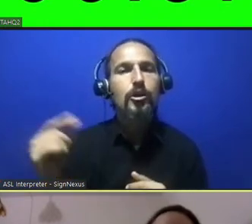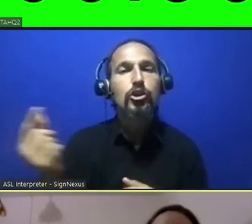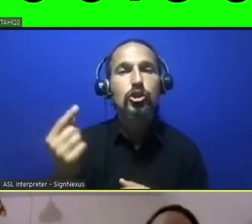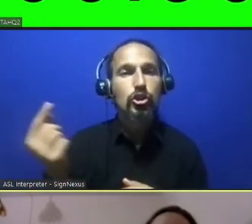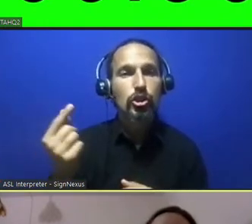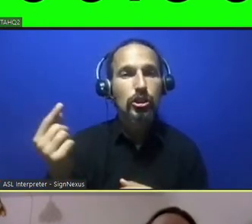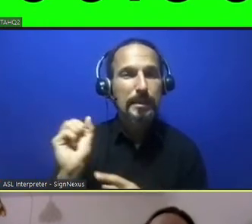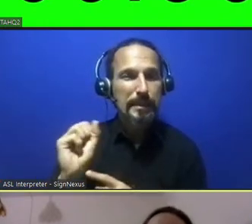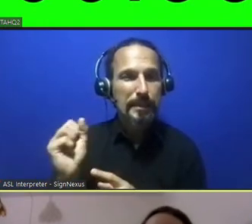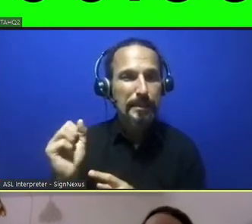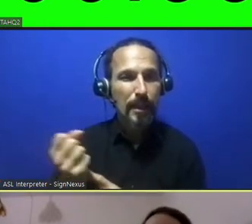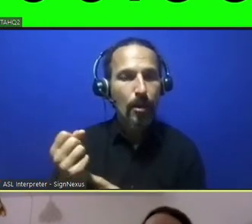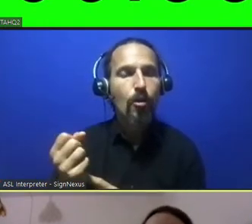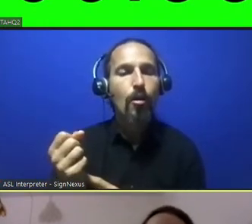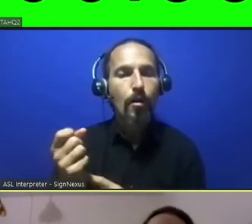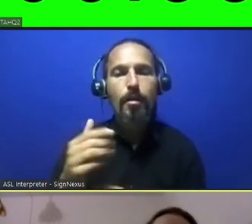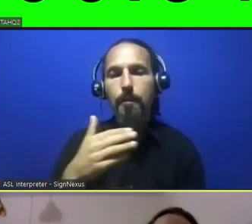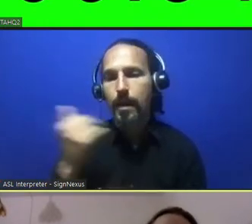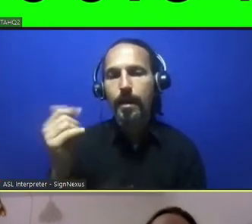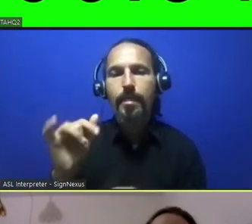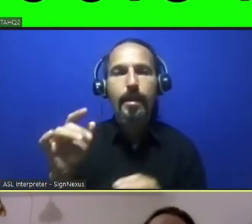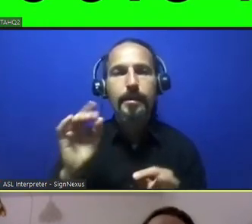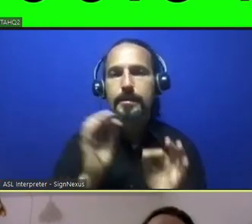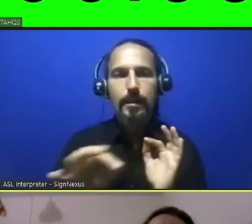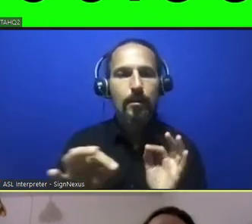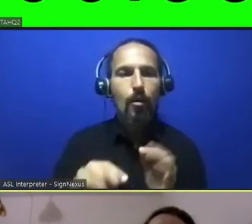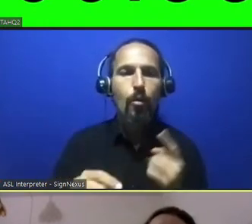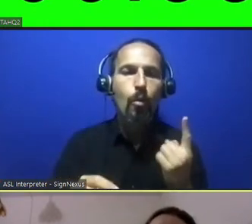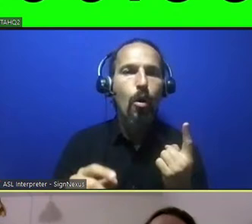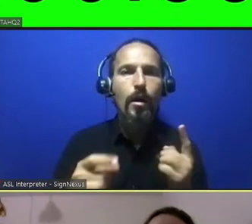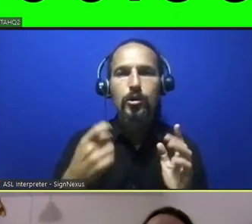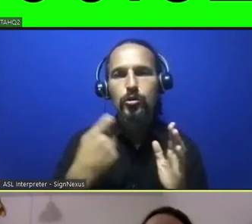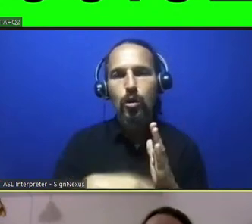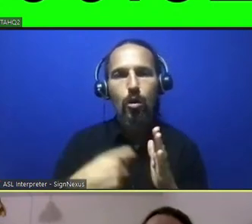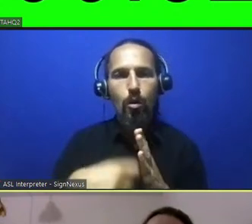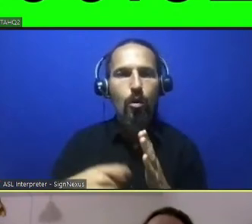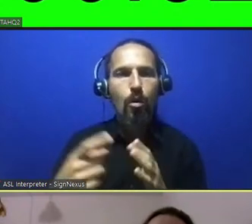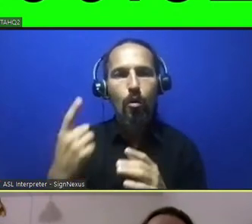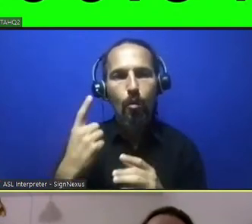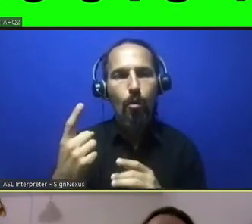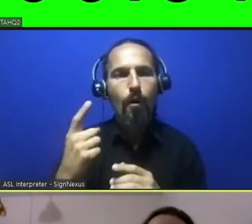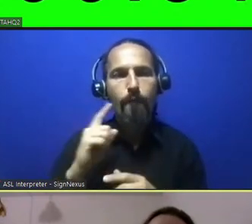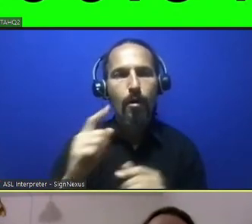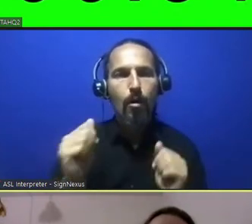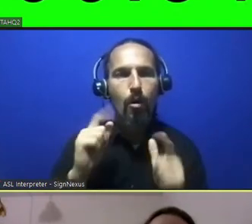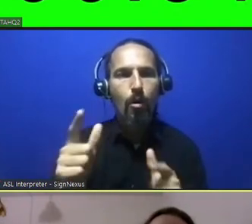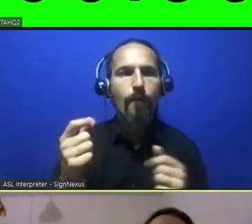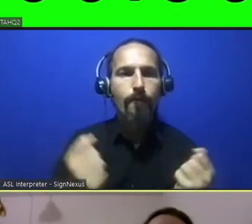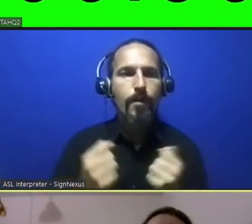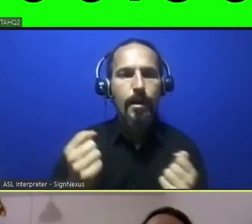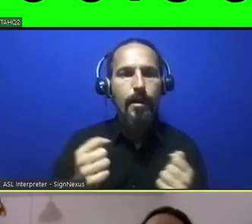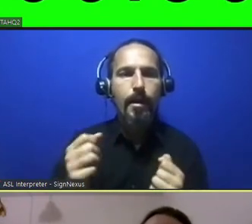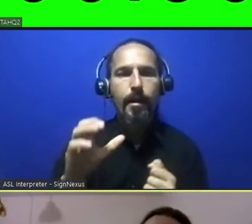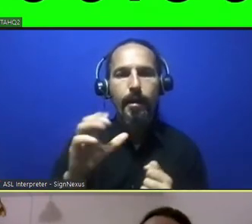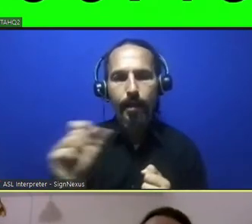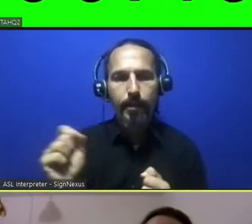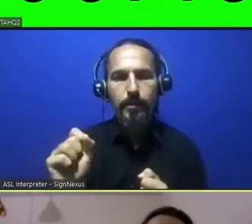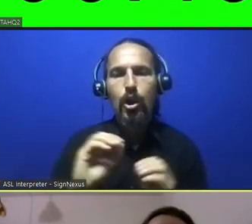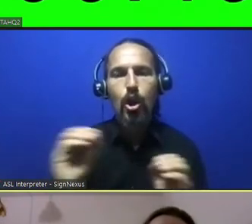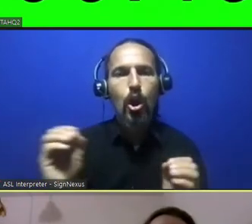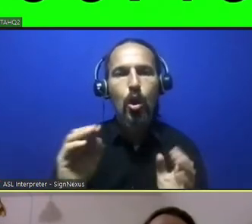best having it be simple as one toll across all vehicle classes and no